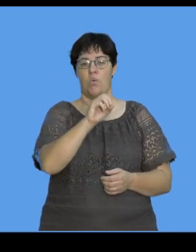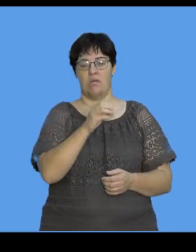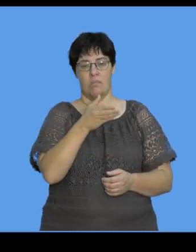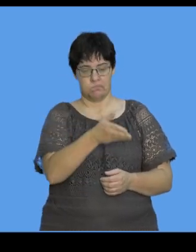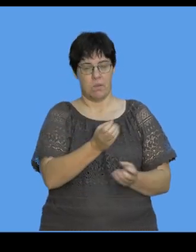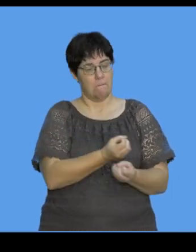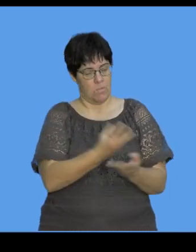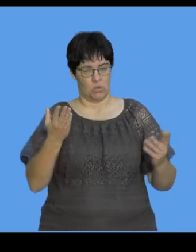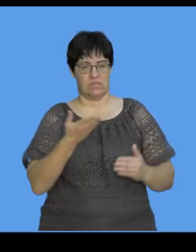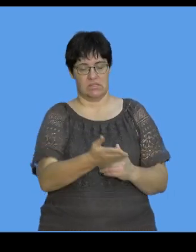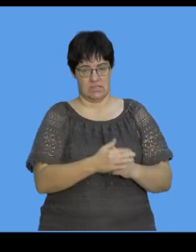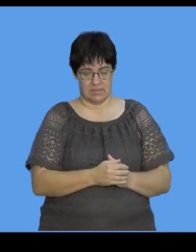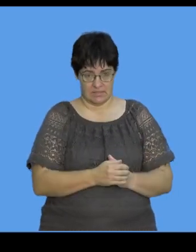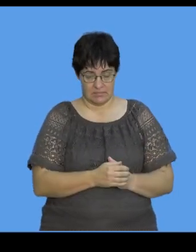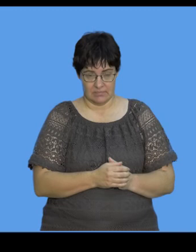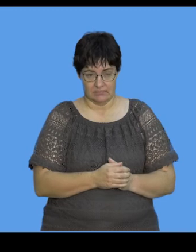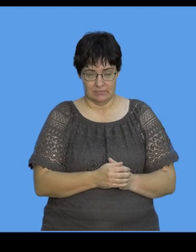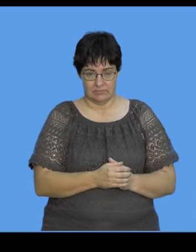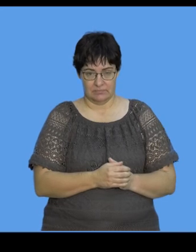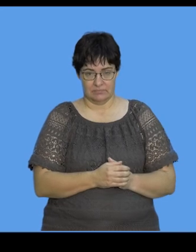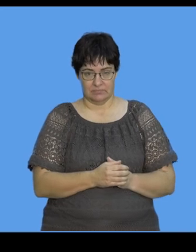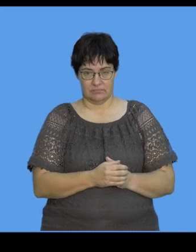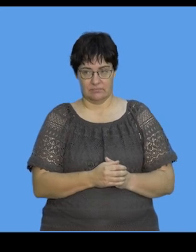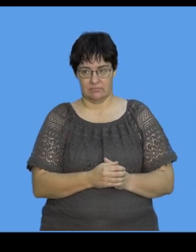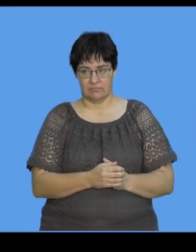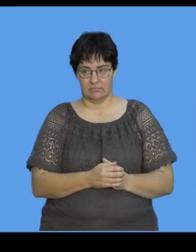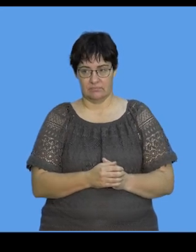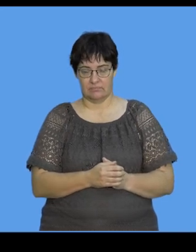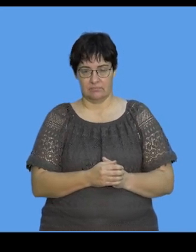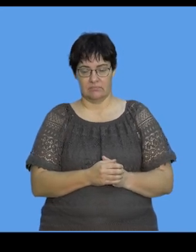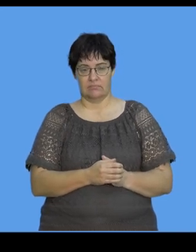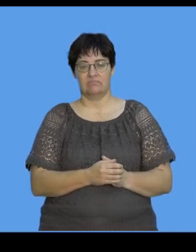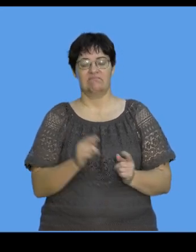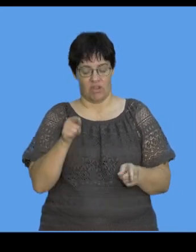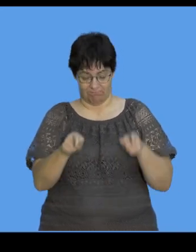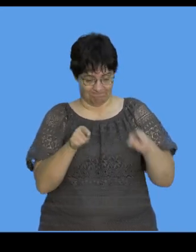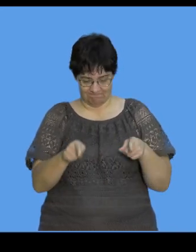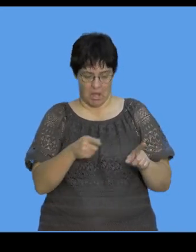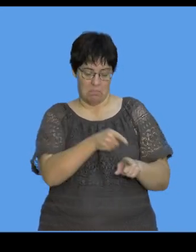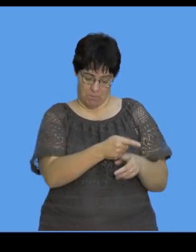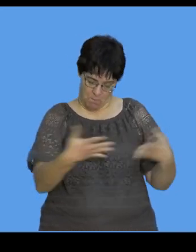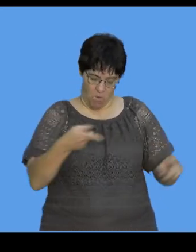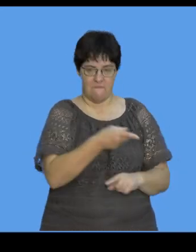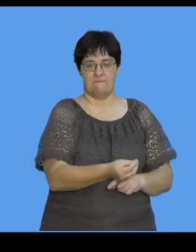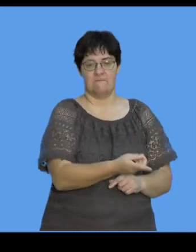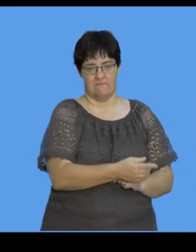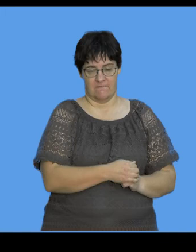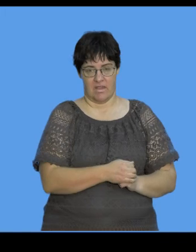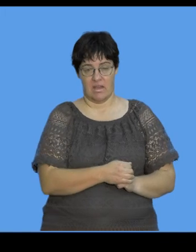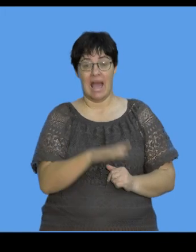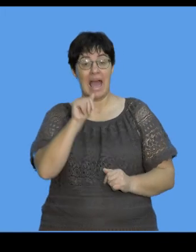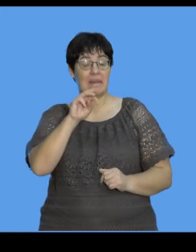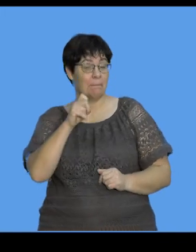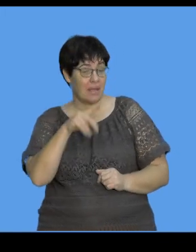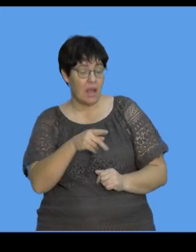the most or more iron out of the 2, okay? So if we want anemic, we're